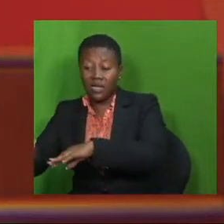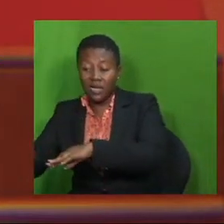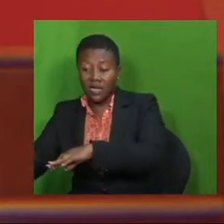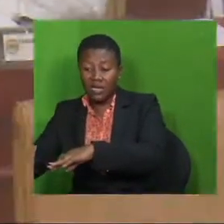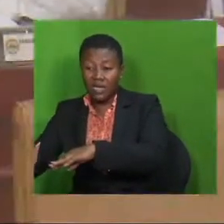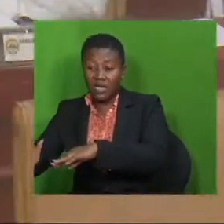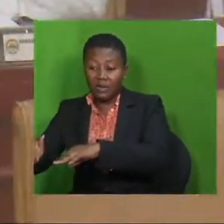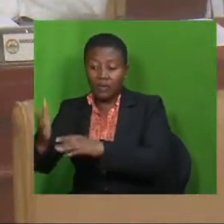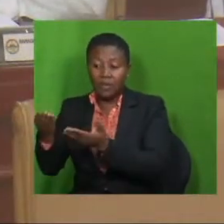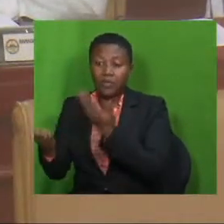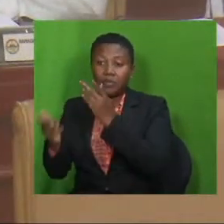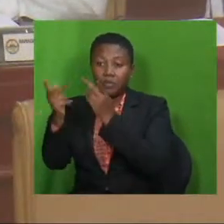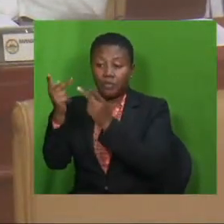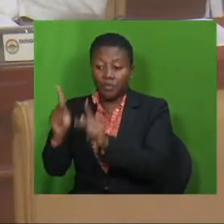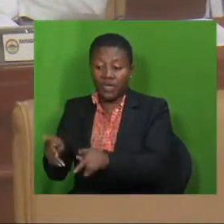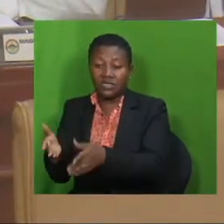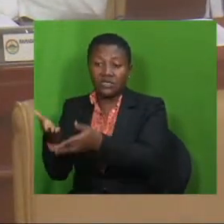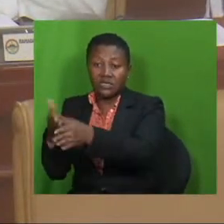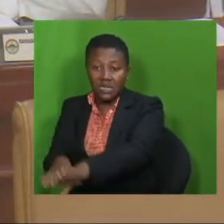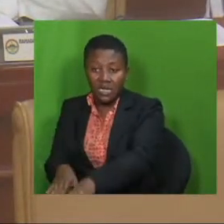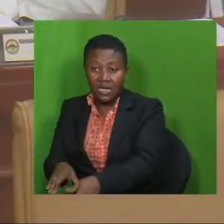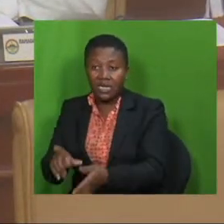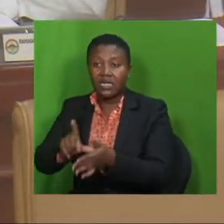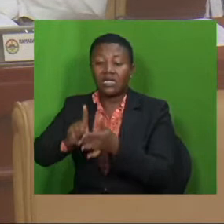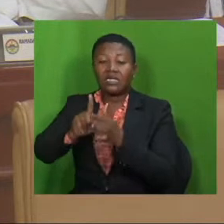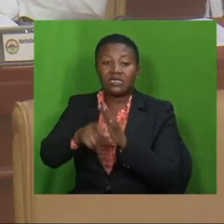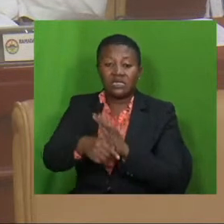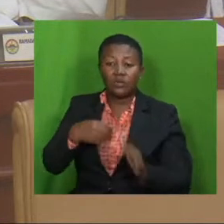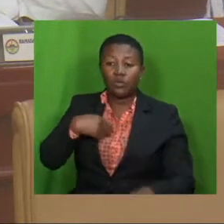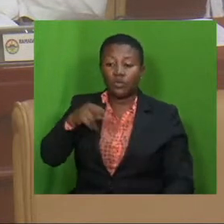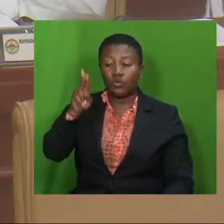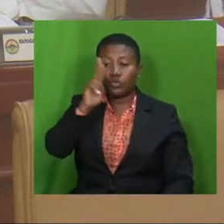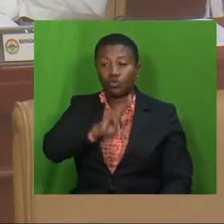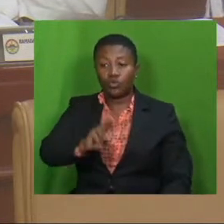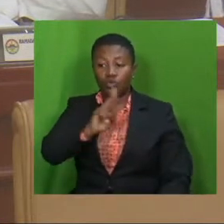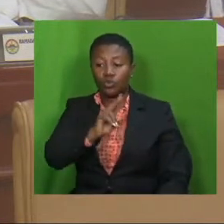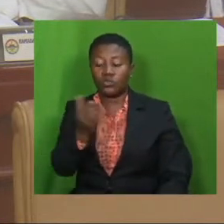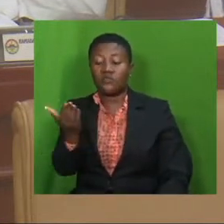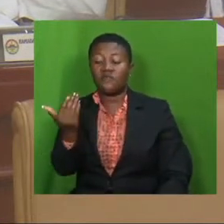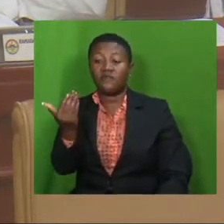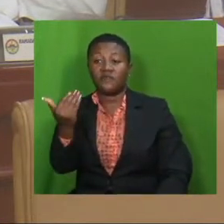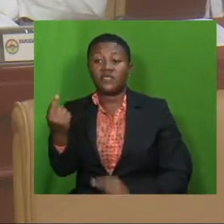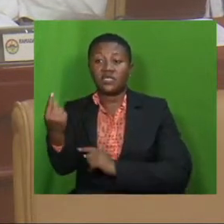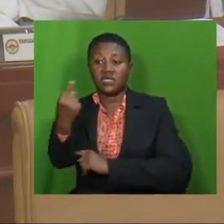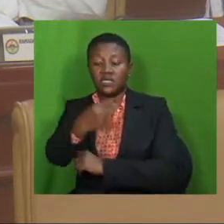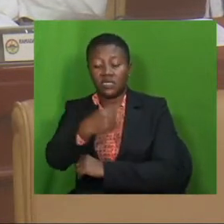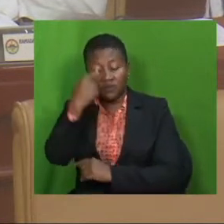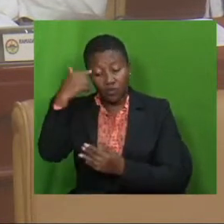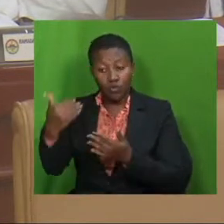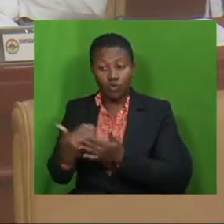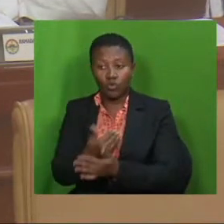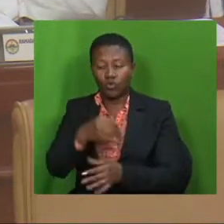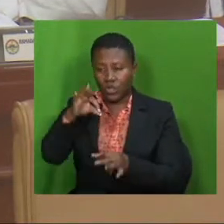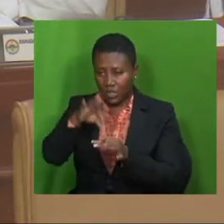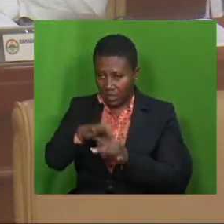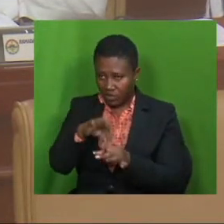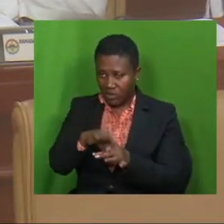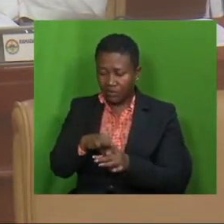within 60 days after the occurrence of the vacancy," unquote. Honorable